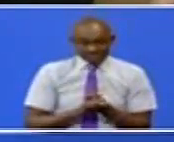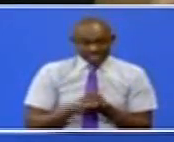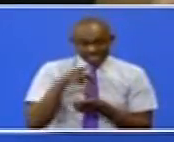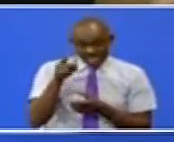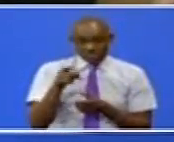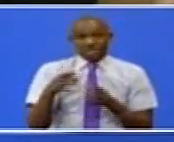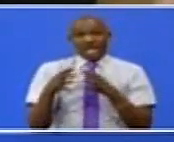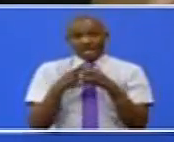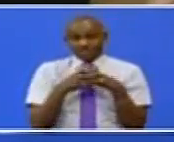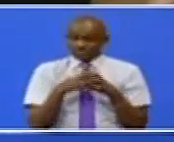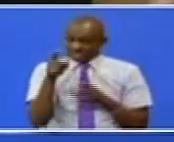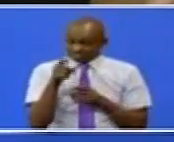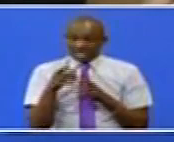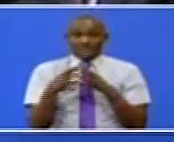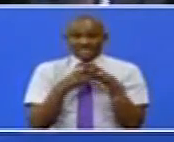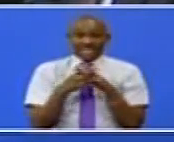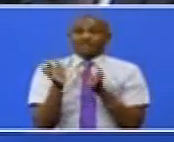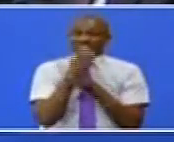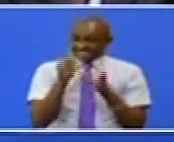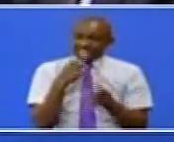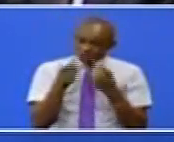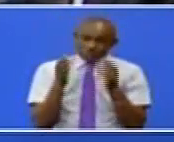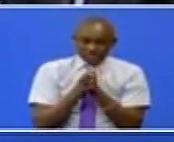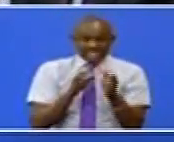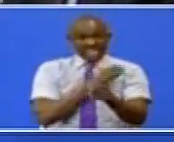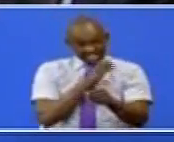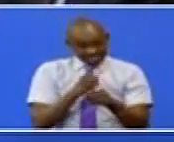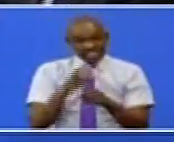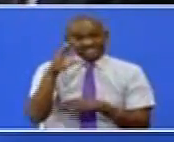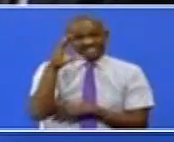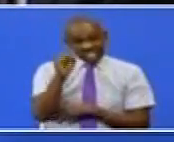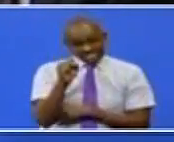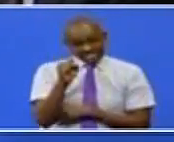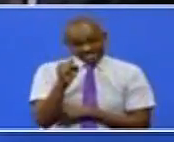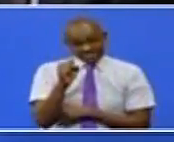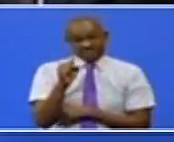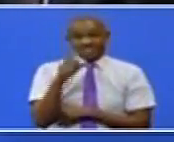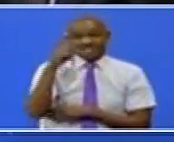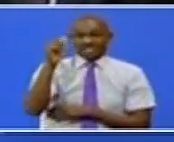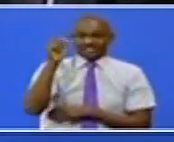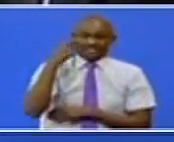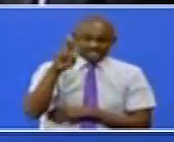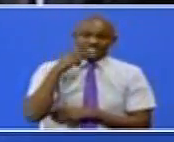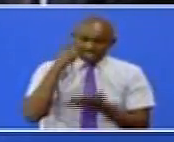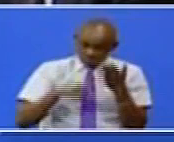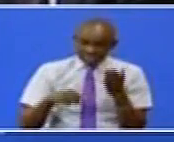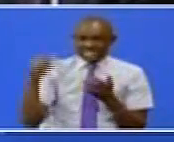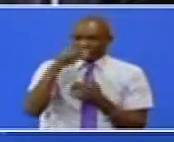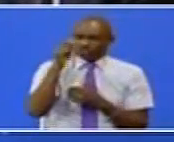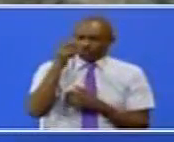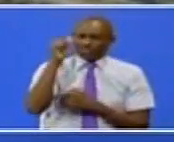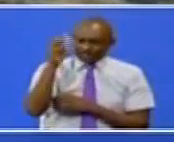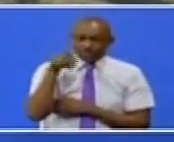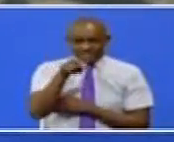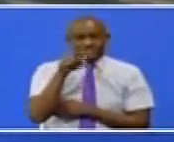States Ambassador Robert Godek, who held talks with Energy Cabinet Secretary Charles Keter, geothermal projects have a funding gap